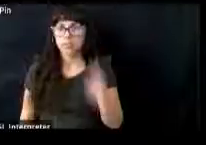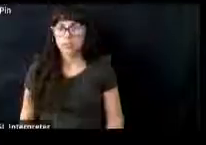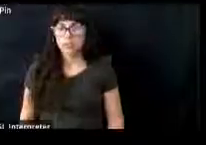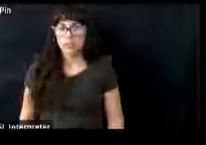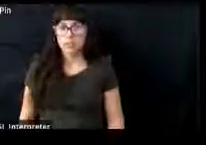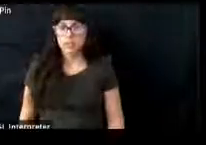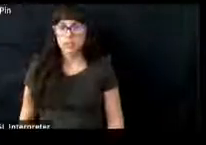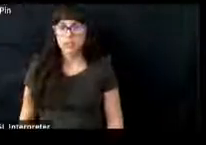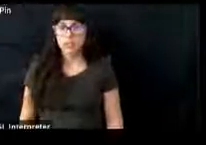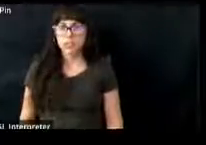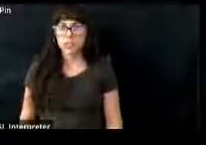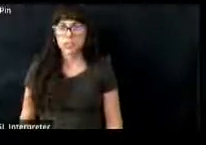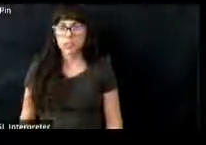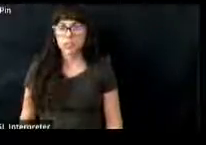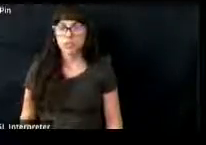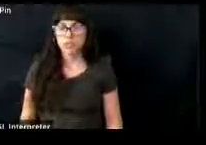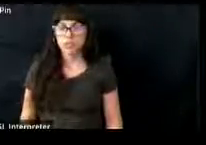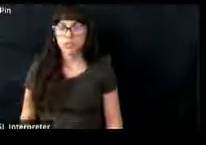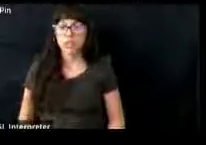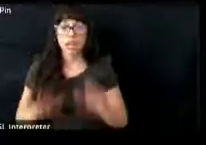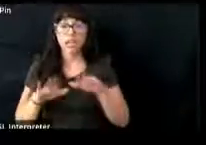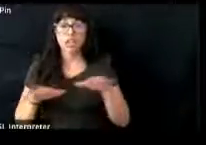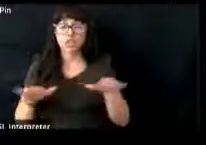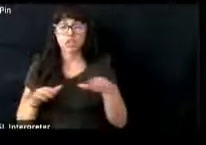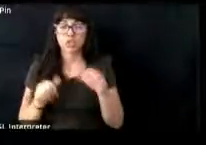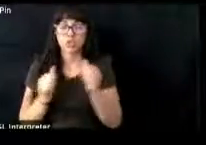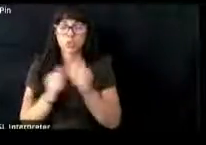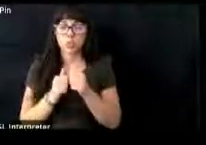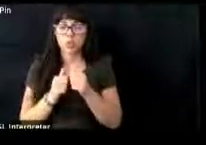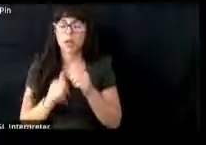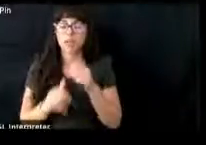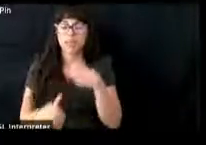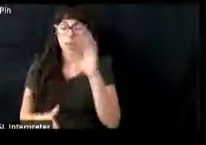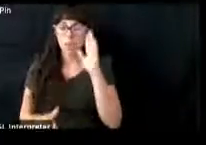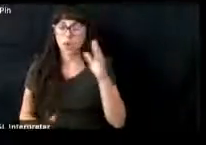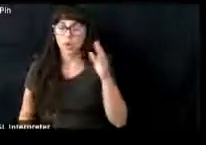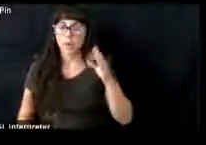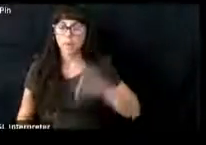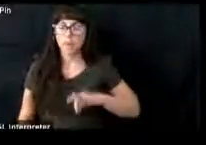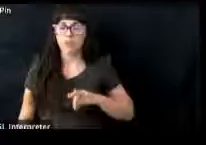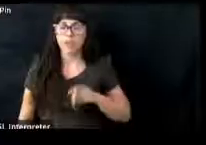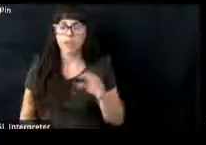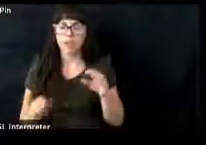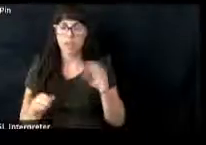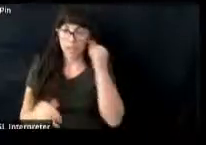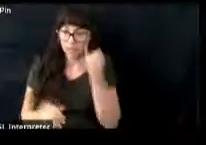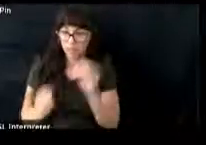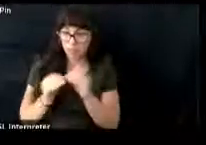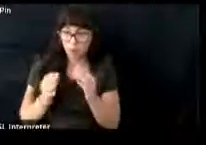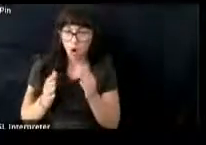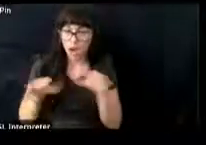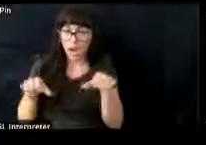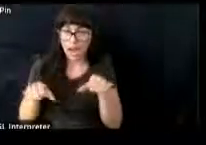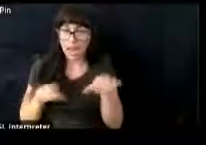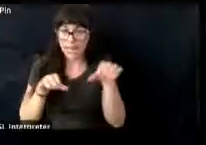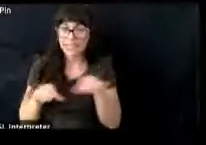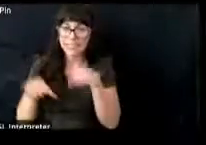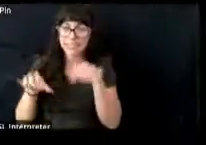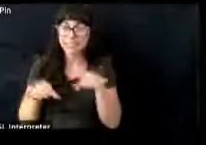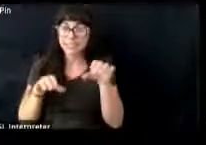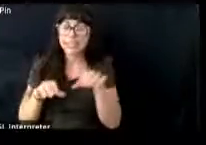And the children would benefit by having more activities available to them at the parks.